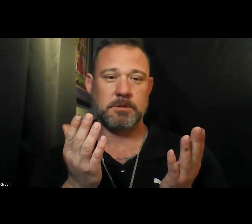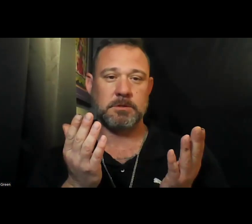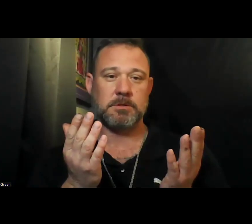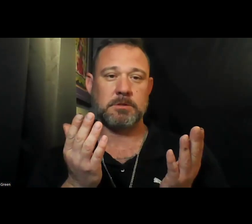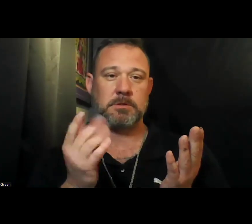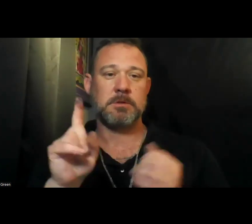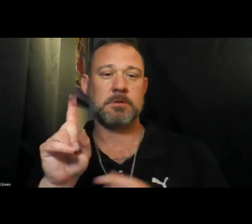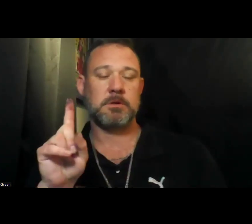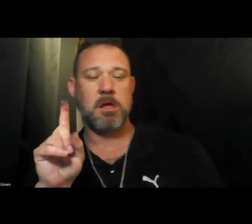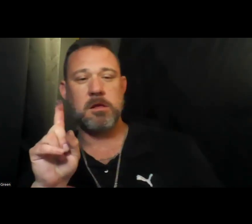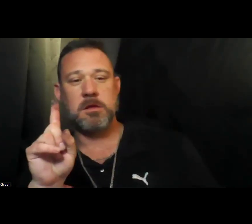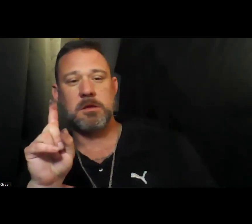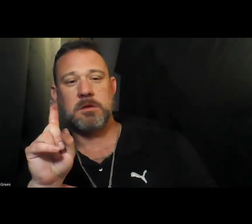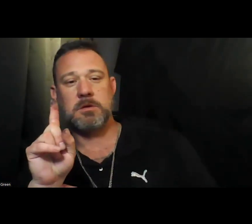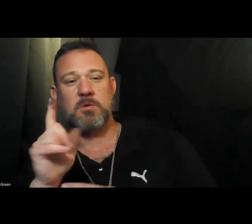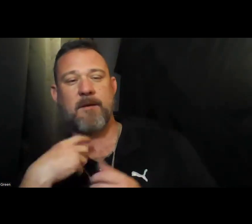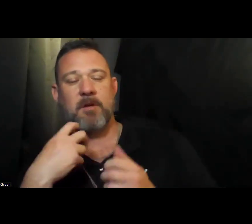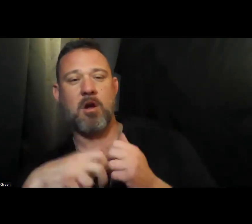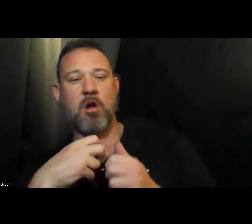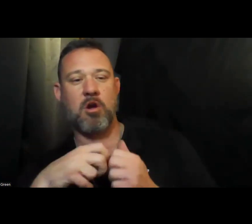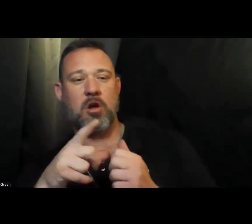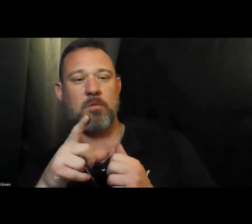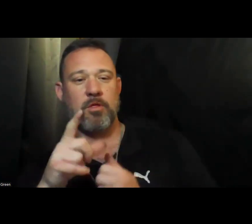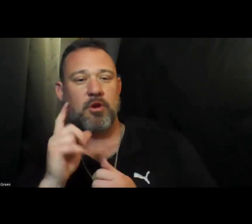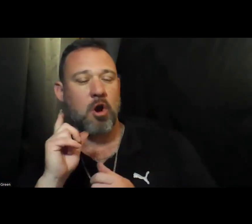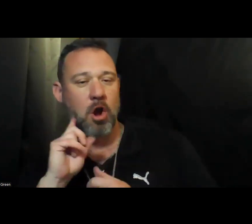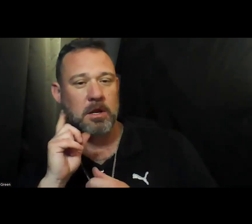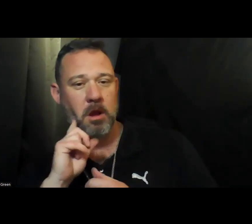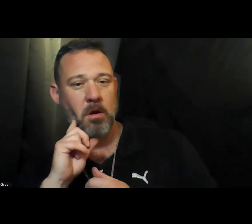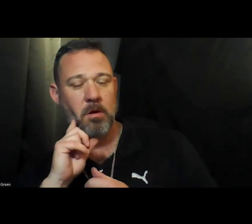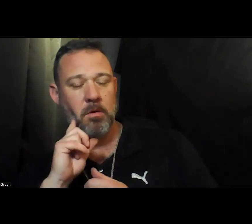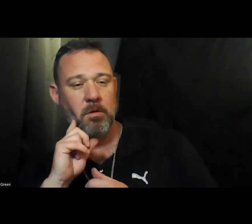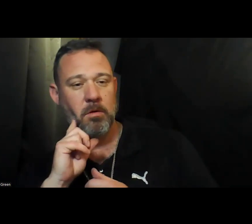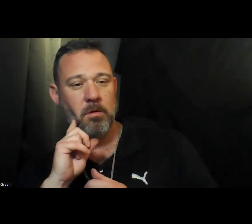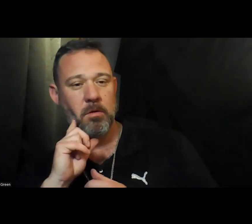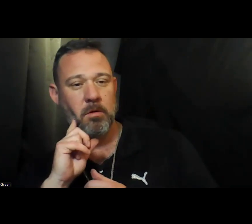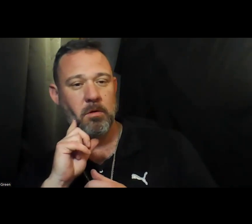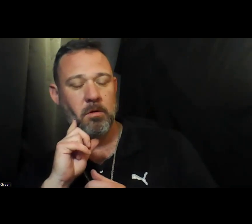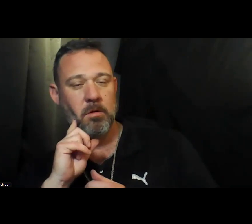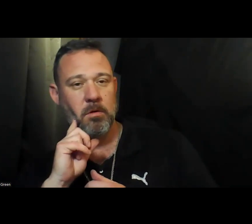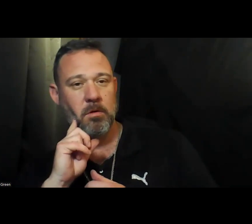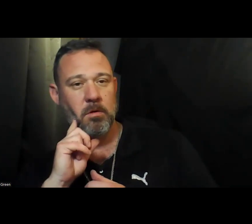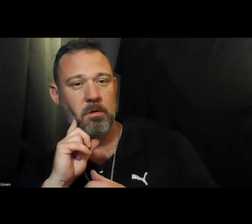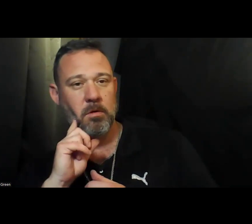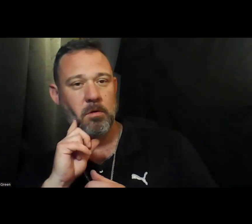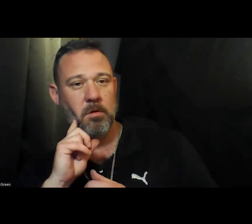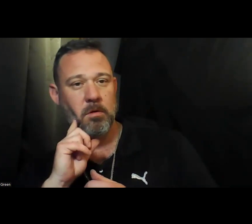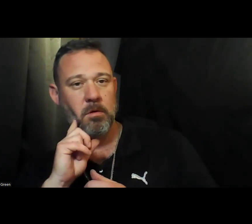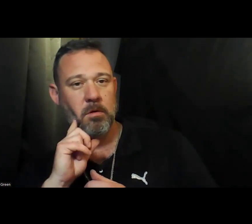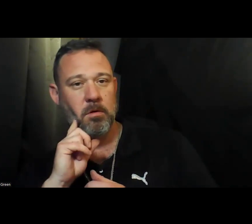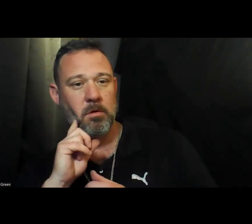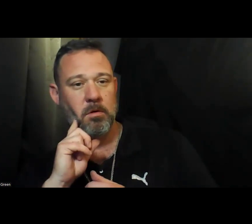whether I'm so sorry, Jax. We're having a hard time hearing you. I don't know if now if you can fix